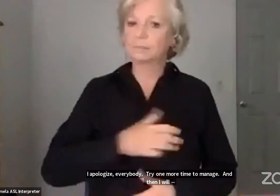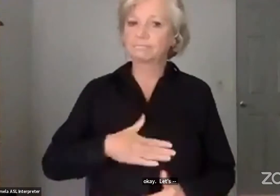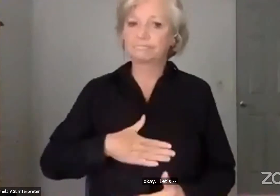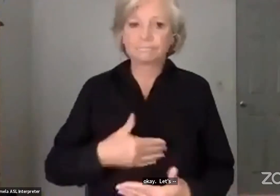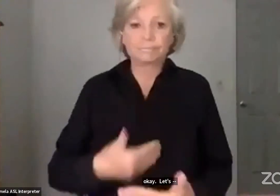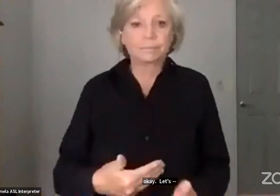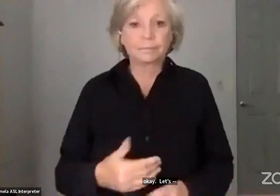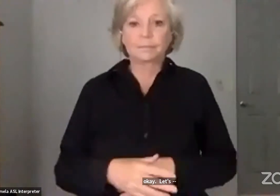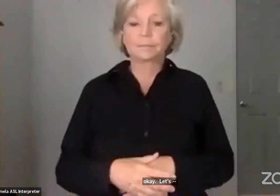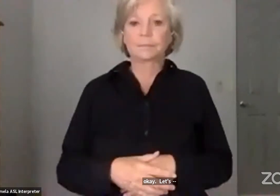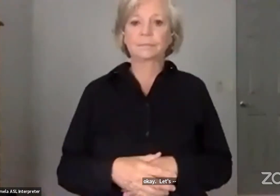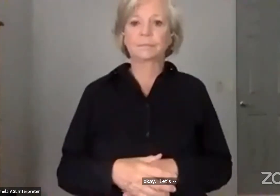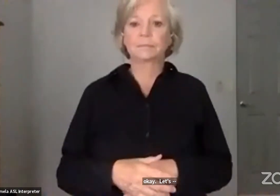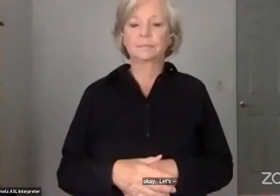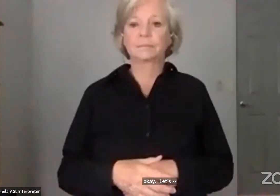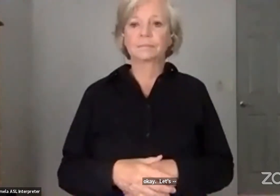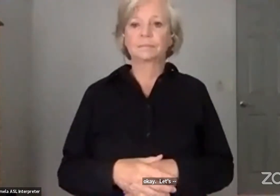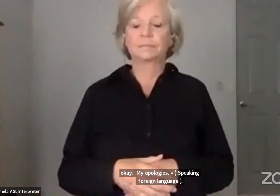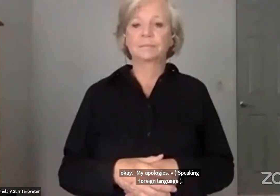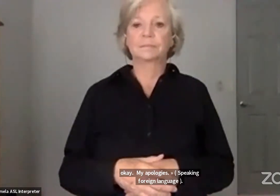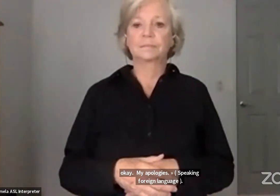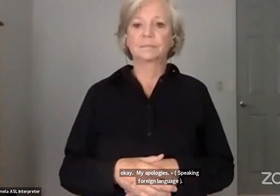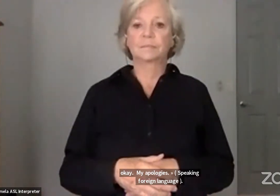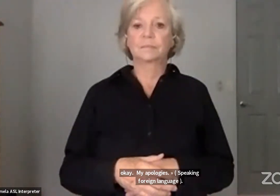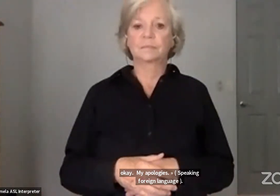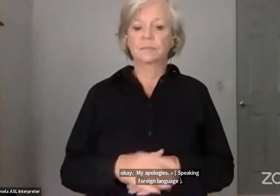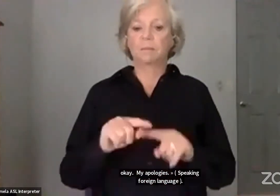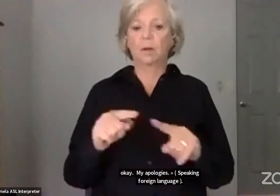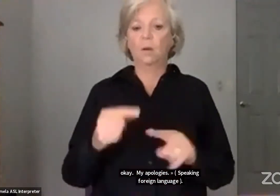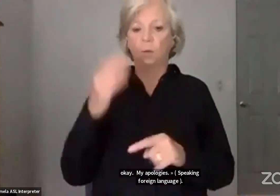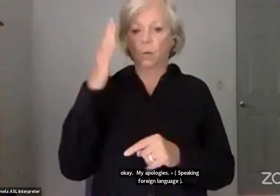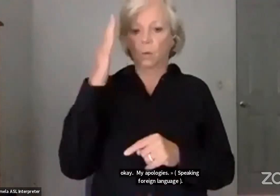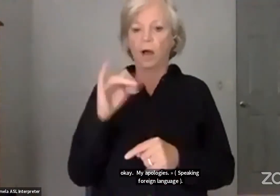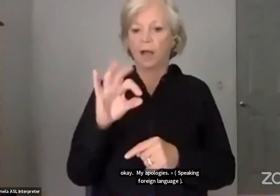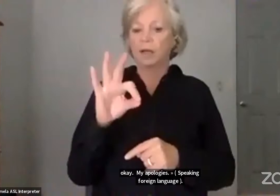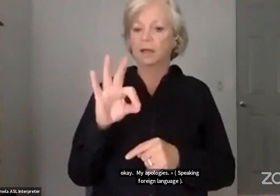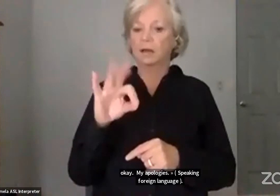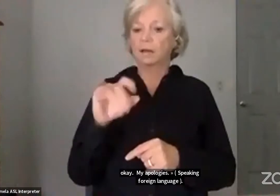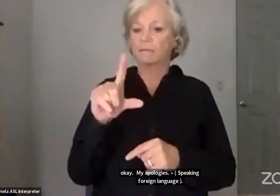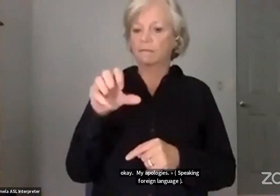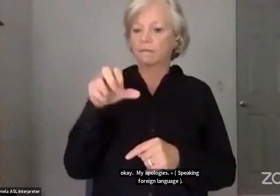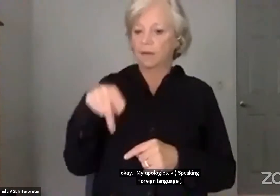It's flipped. I don't know why it's flipped.